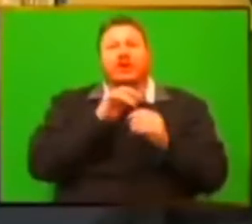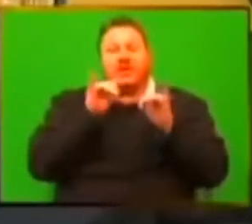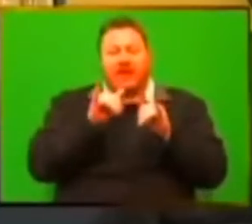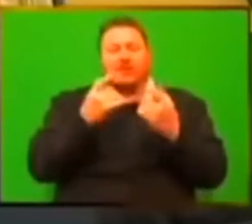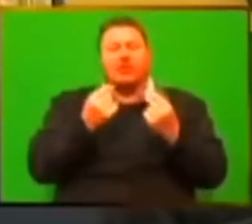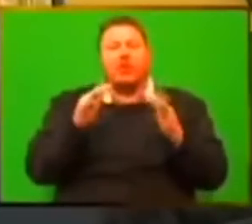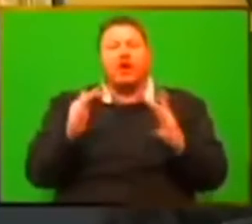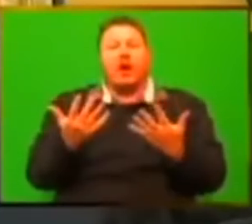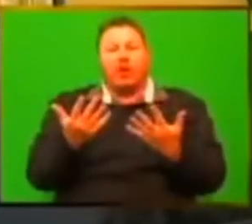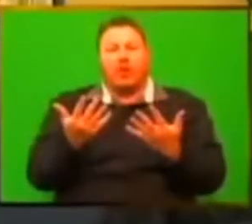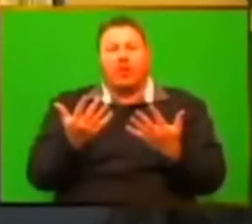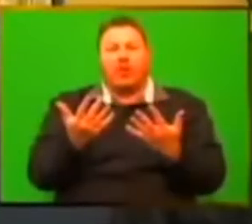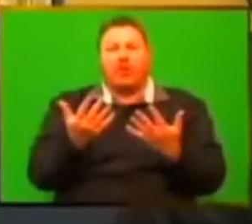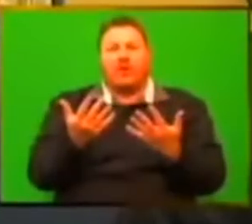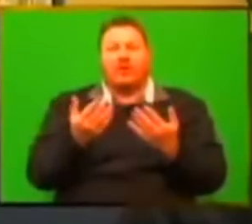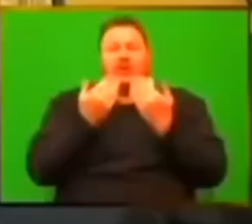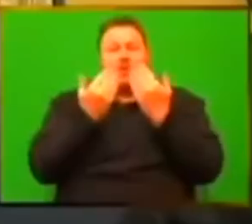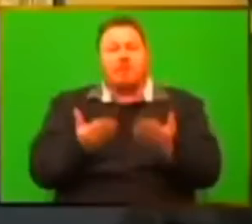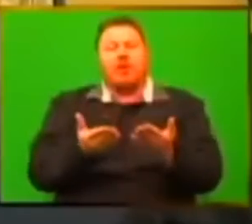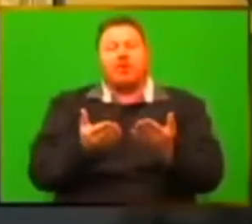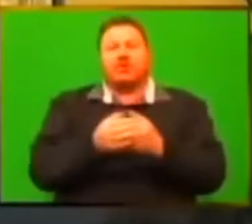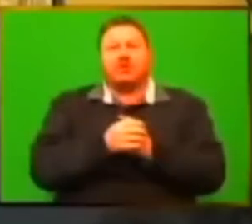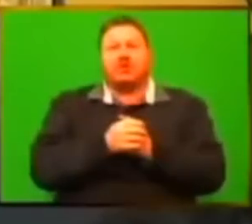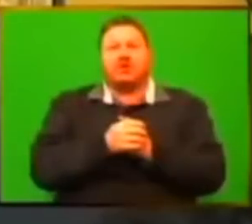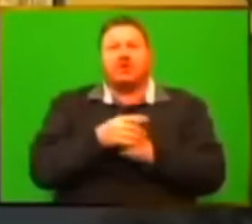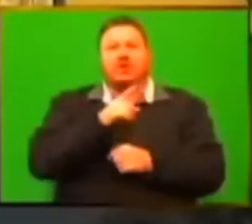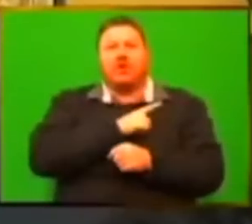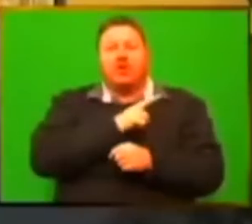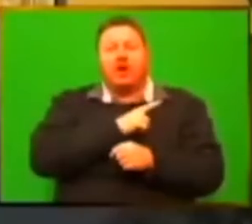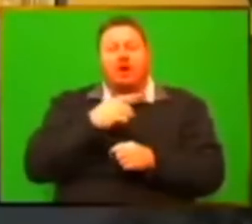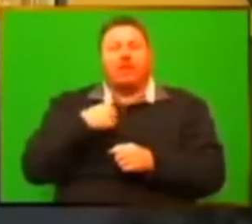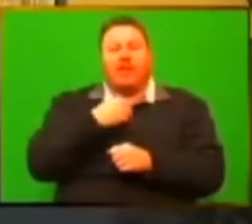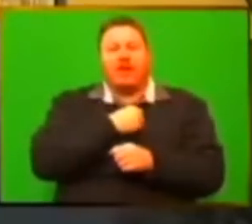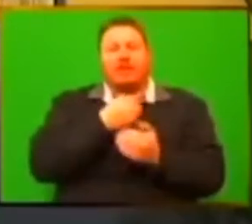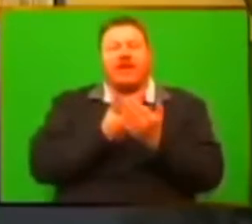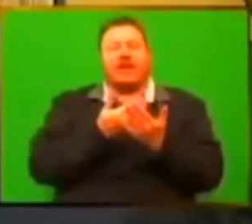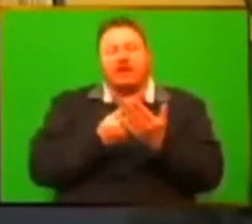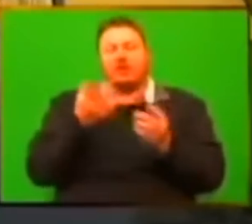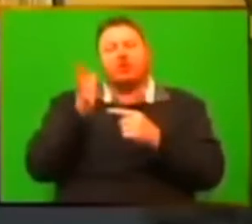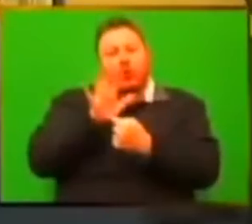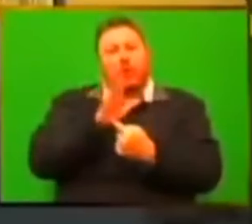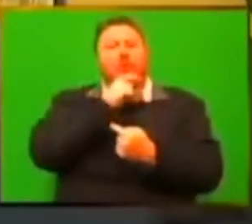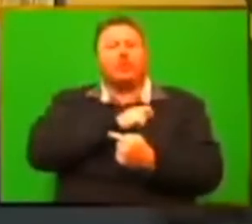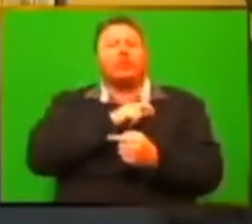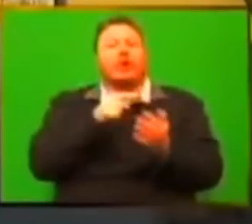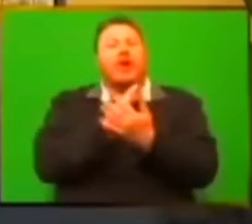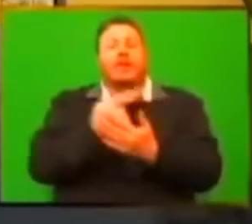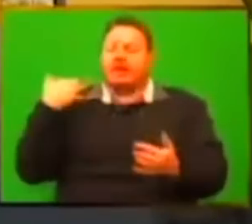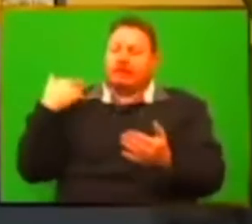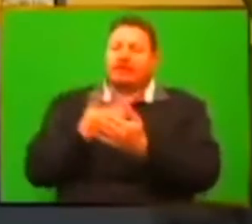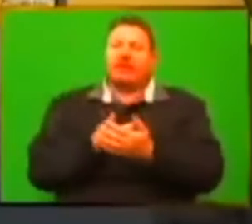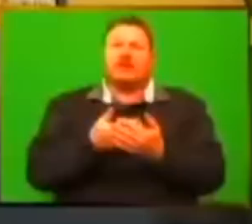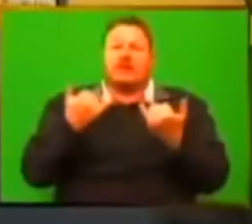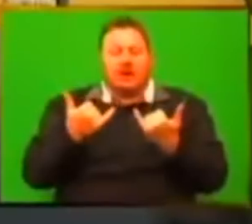be done by a way of a motion so that a member can substantiate what he's been saying. At